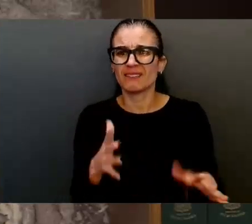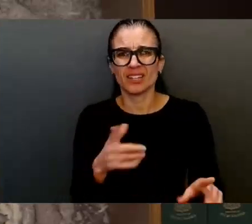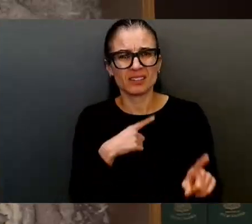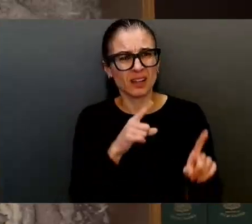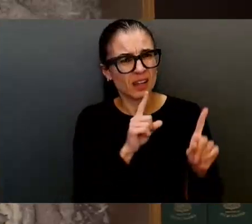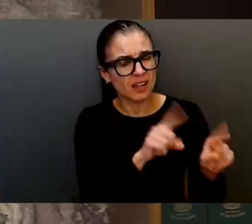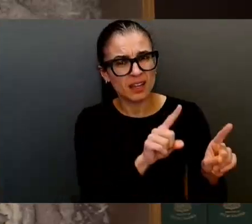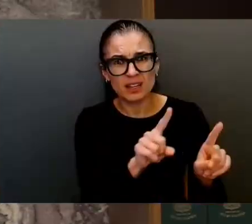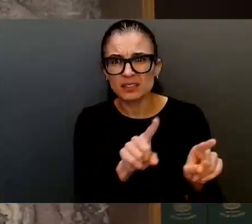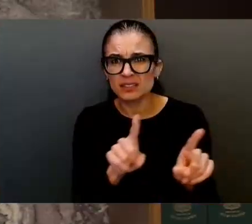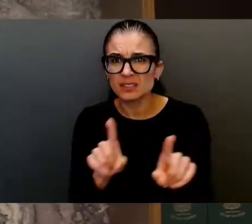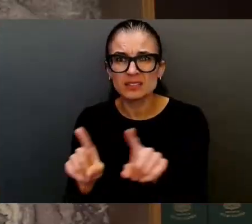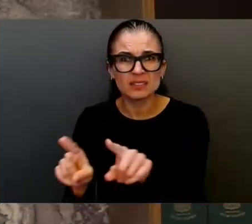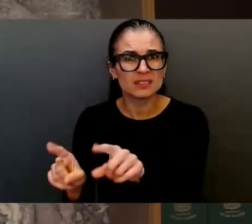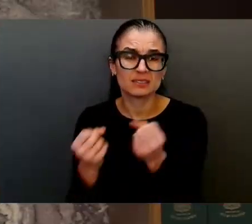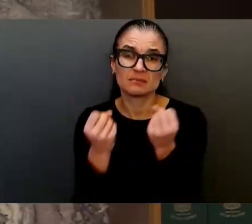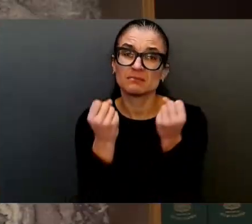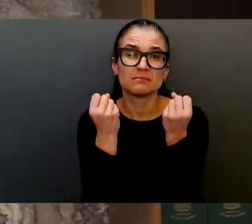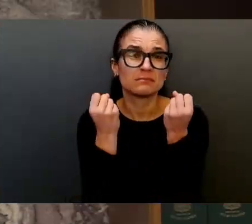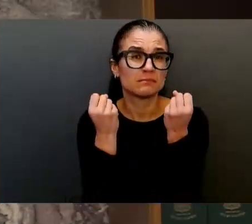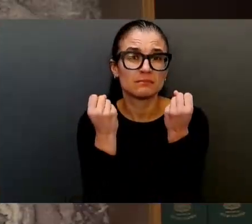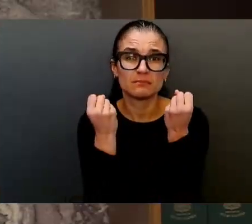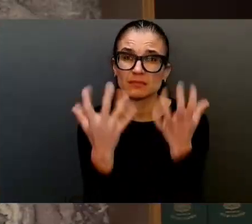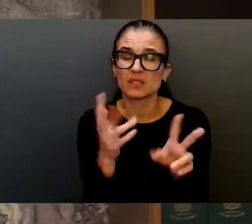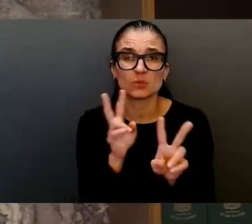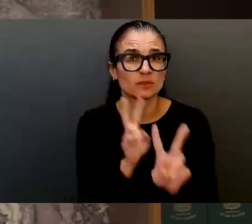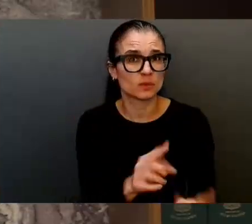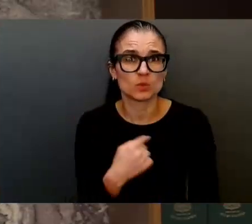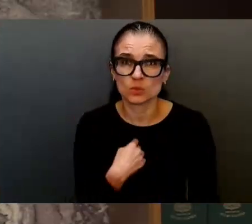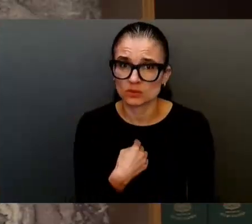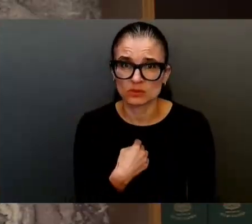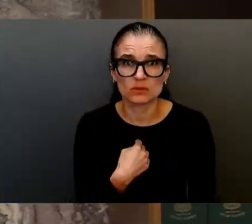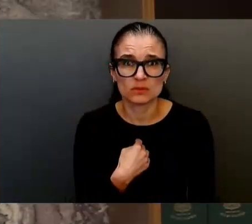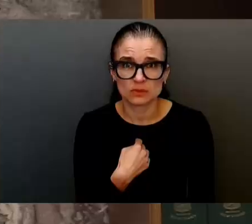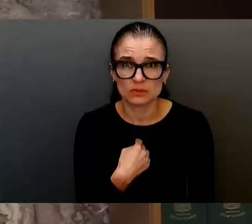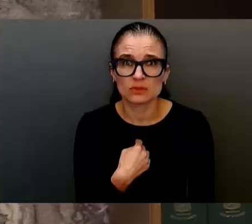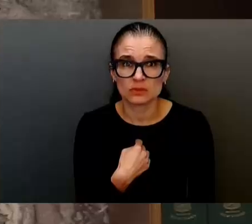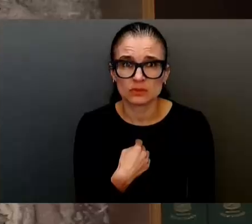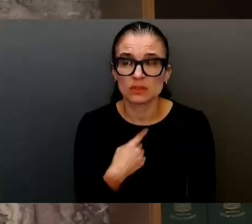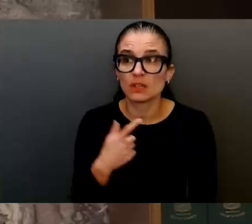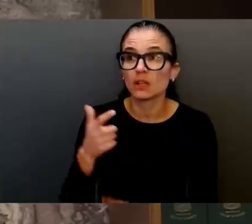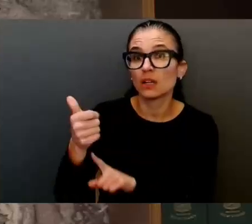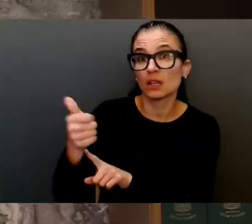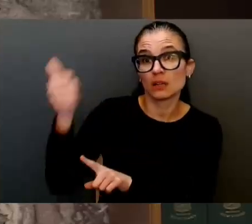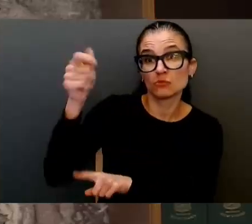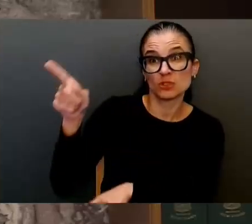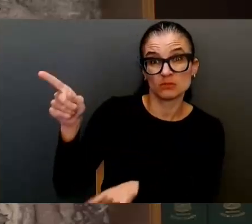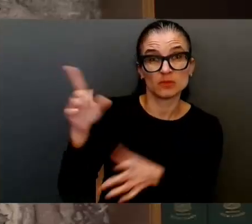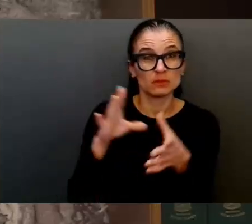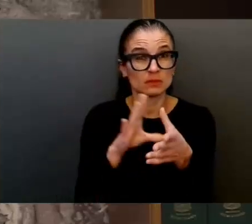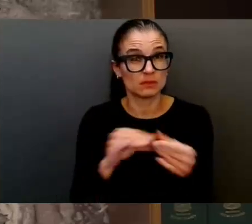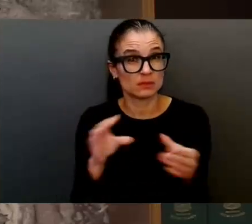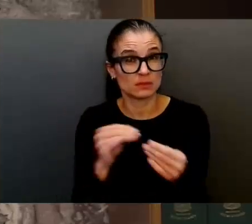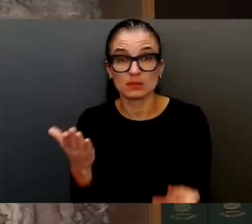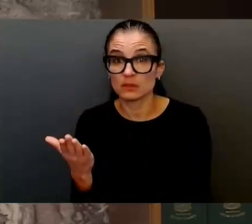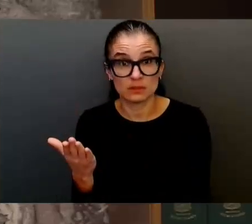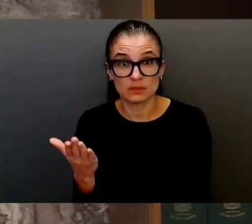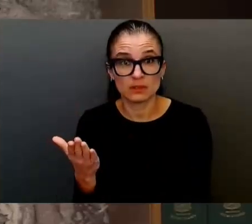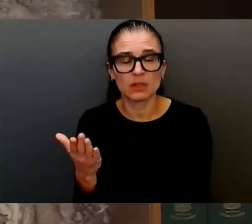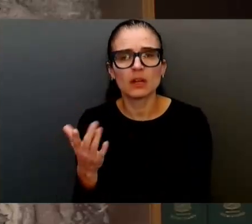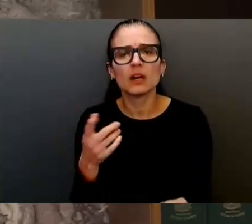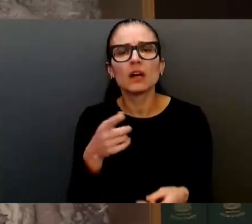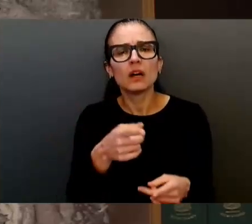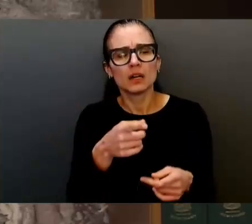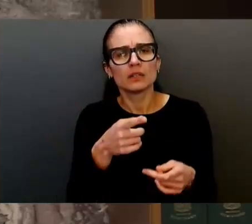The Premier said that decriminalization is a failure. I completely agree.